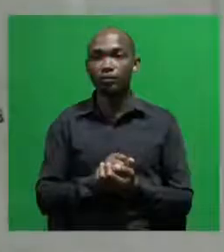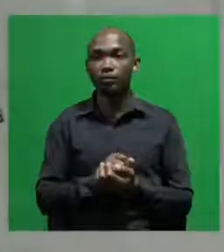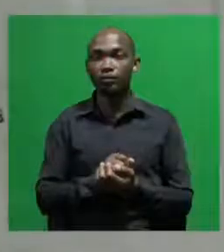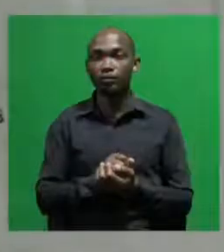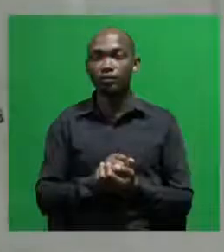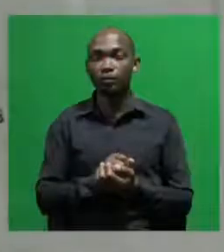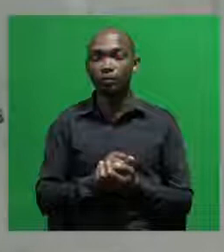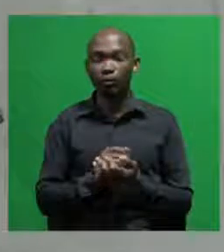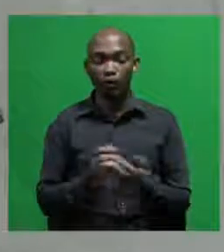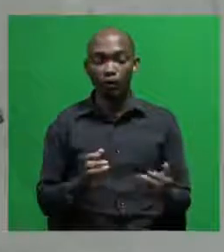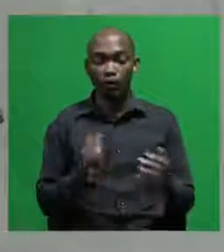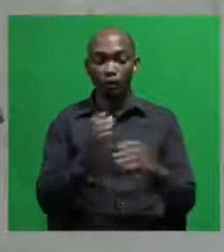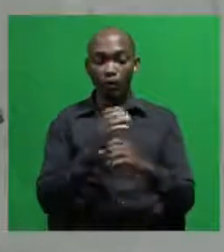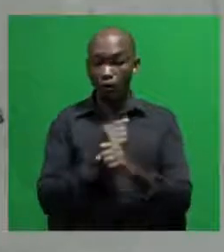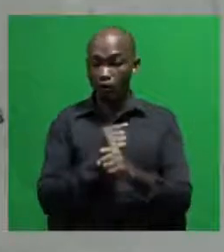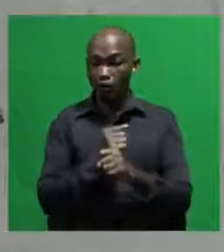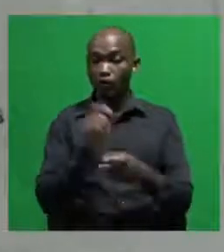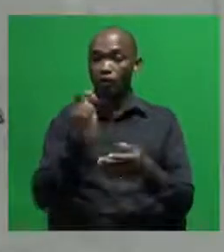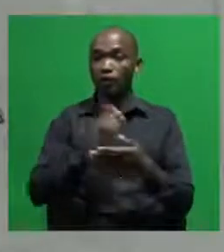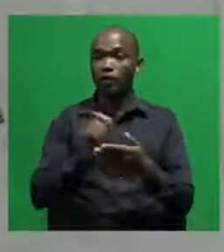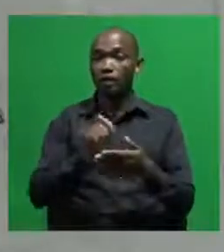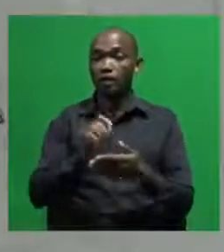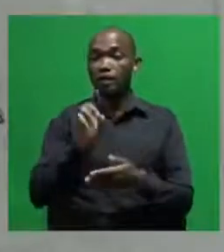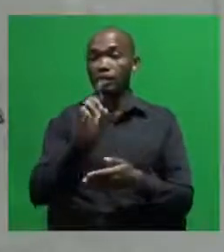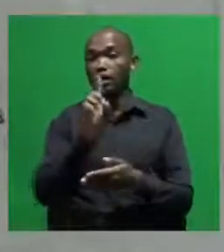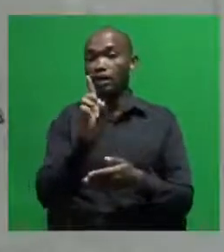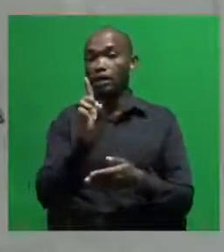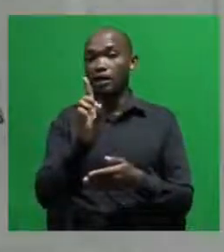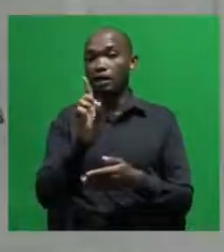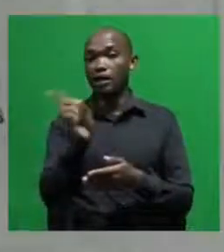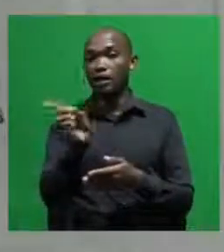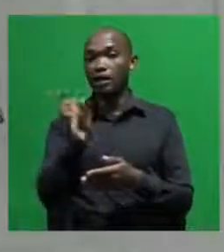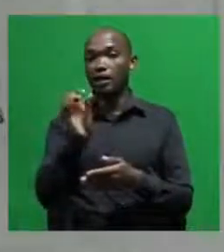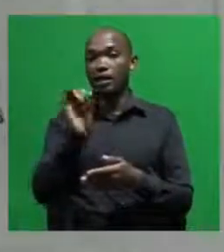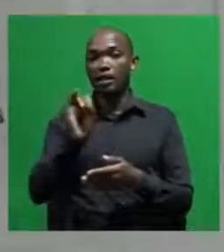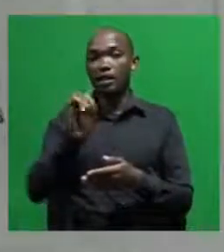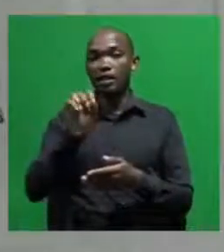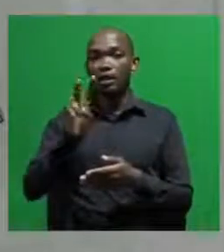As usually, we have to write the given according to